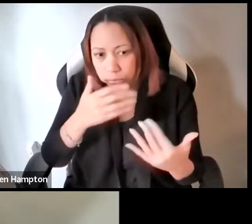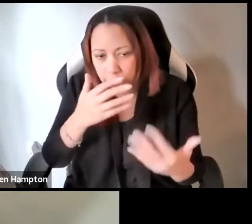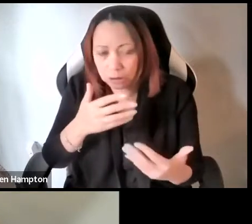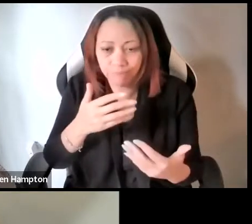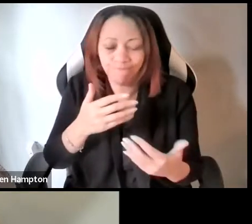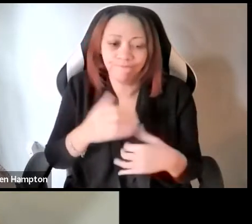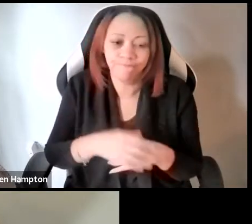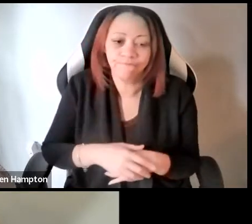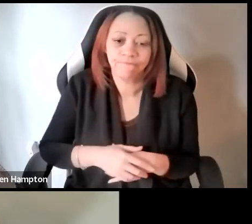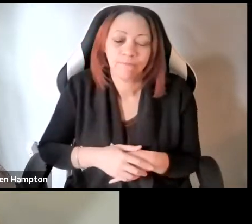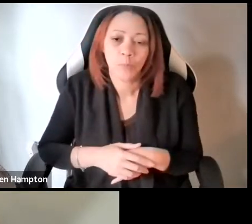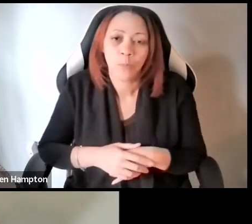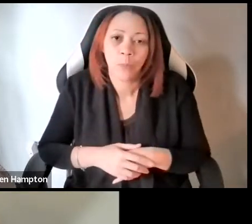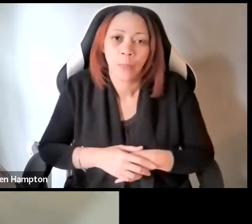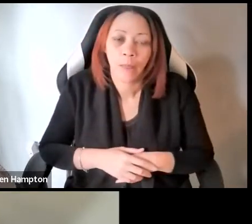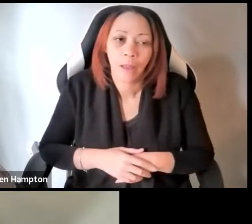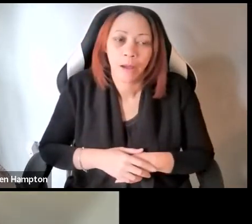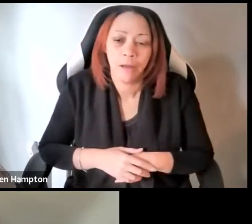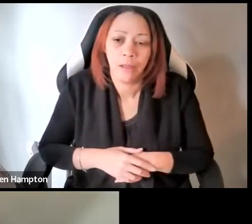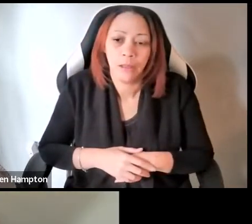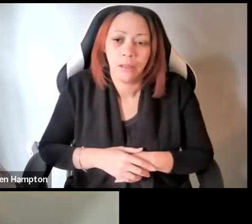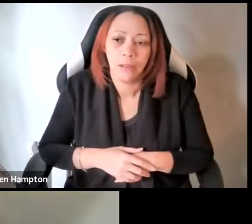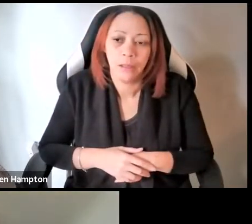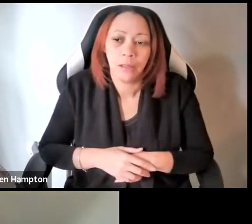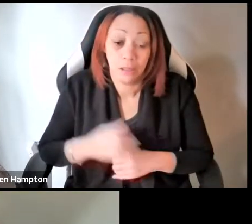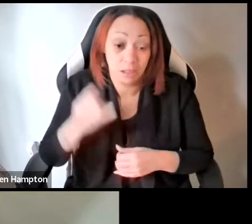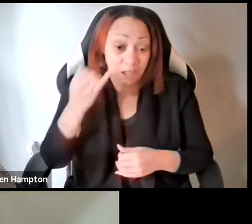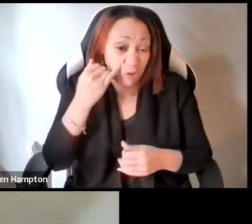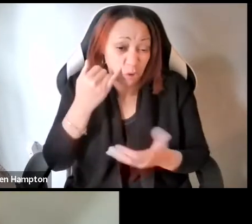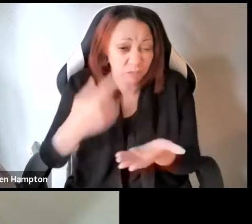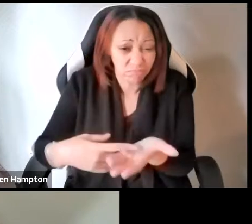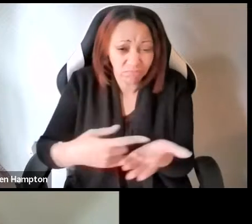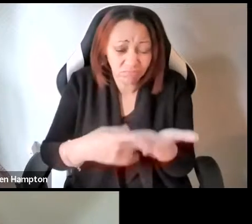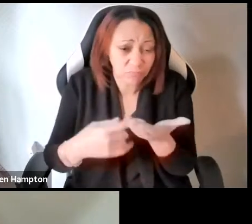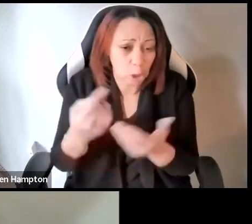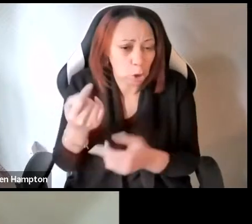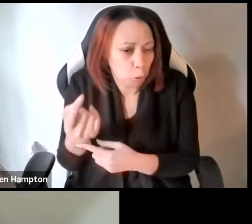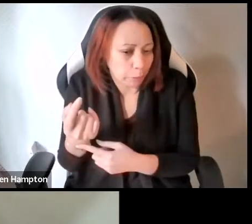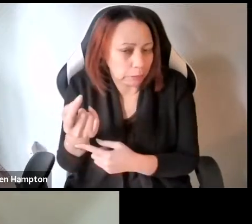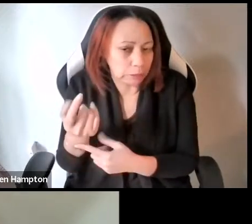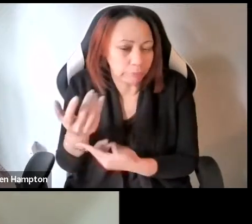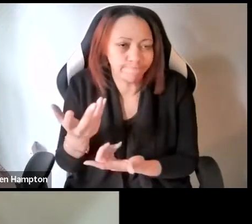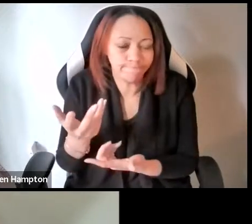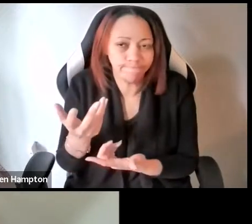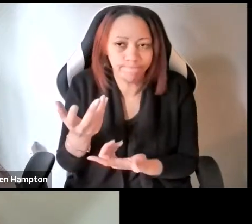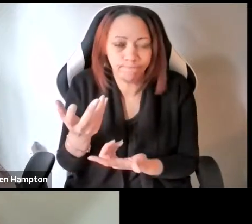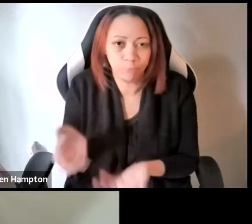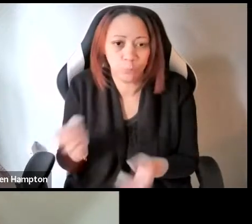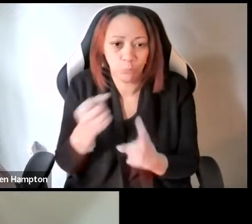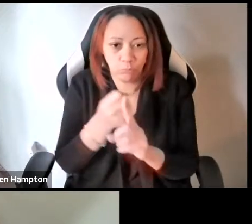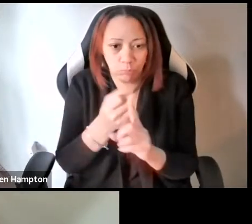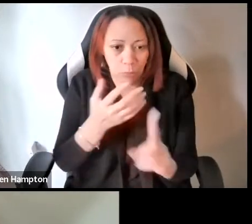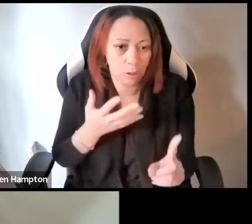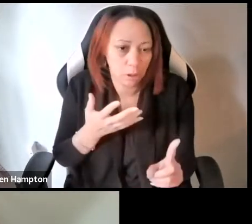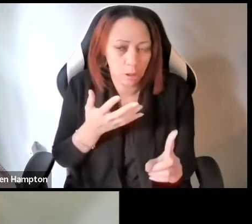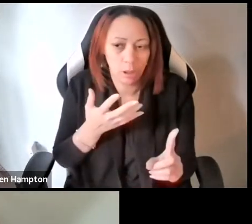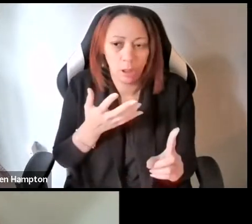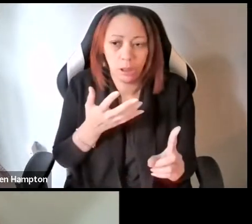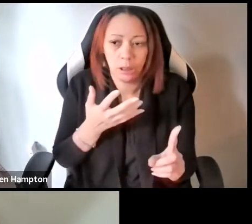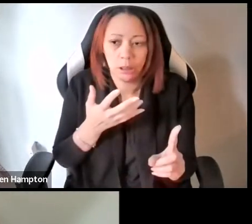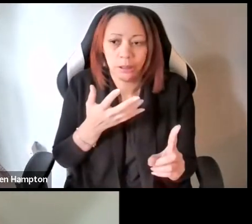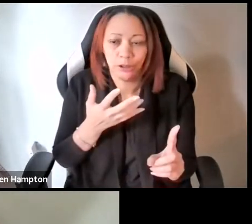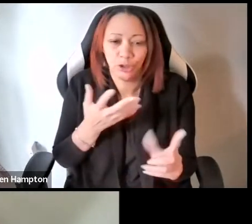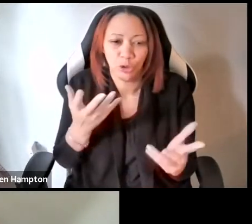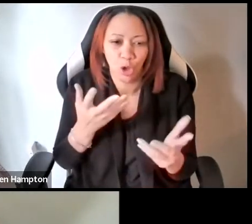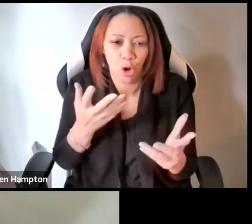How do you, so if you could just talk a little bit about the extent to which you've captured